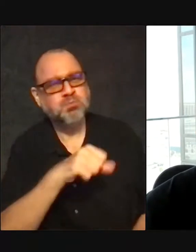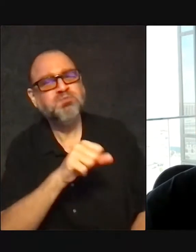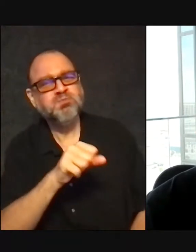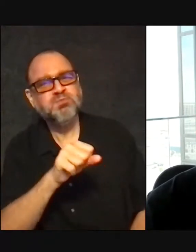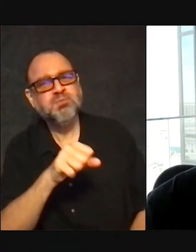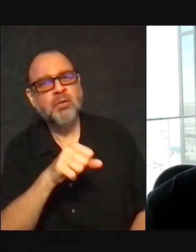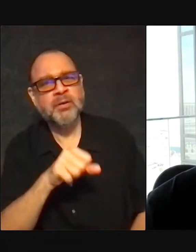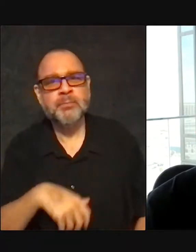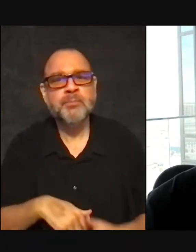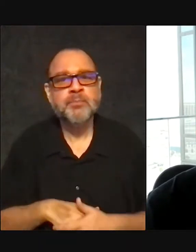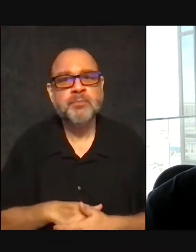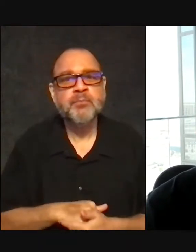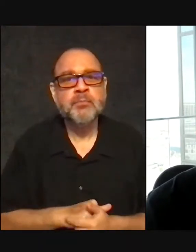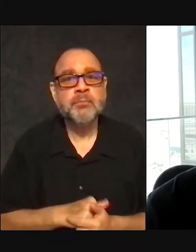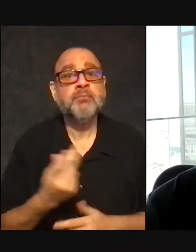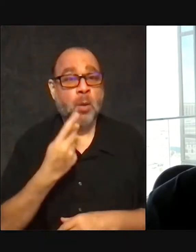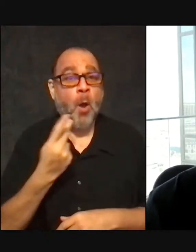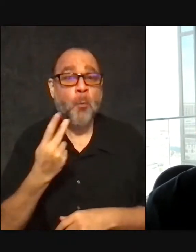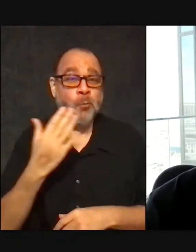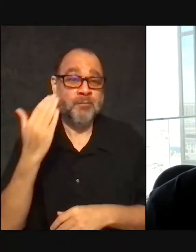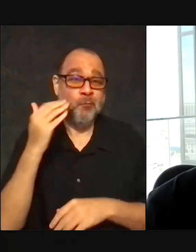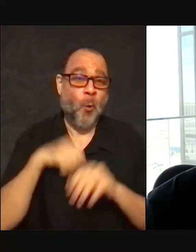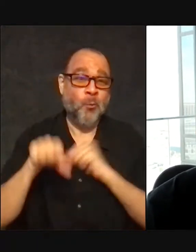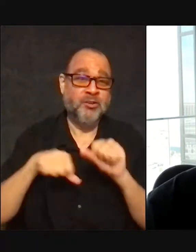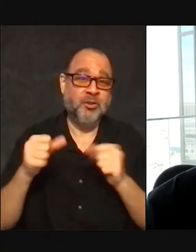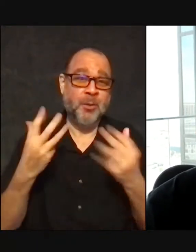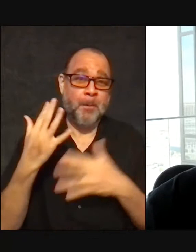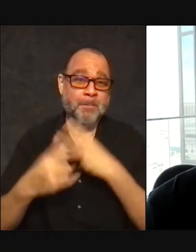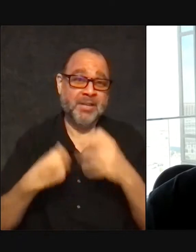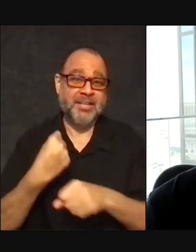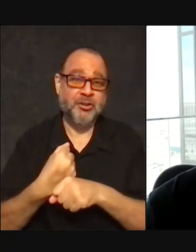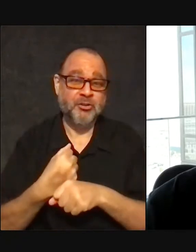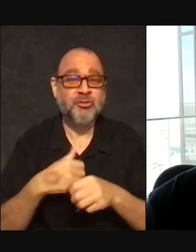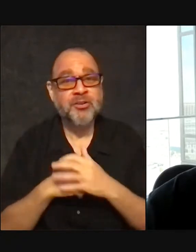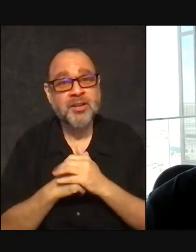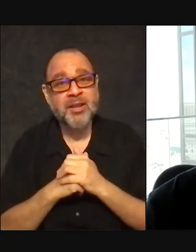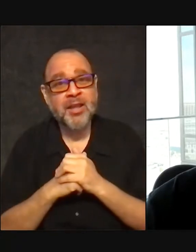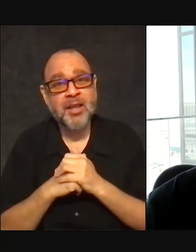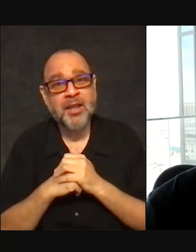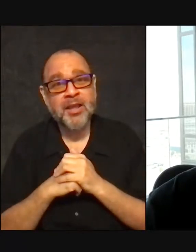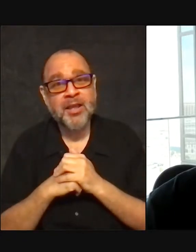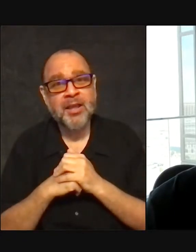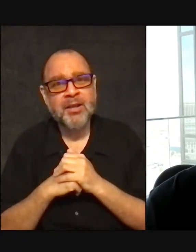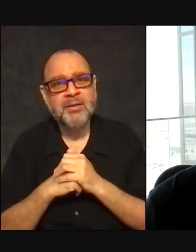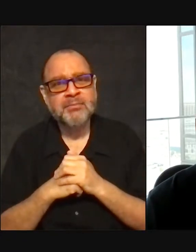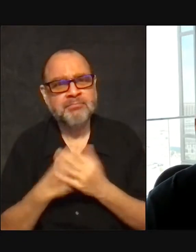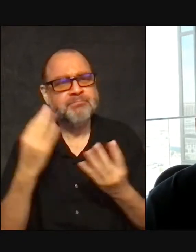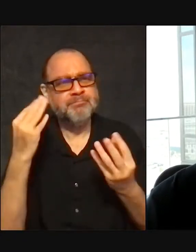a lot of years. A lot of years. Probably probably 10 to 12 years